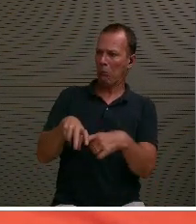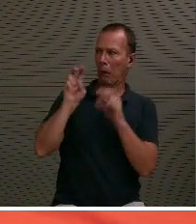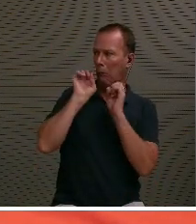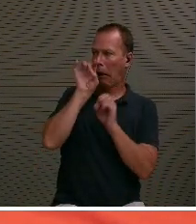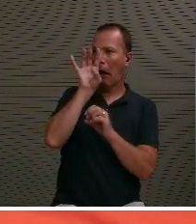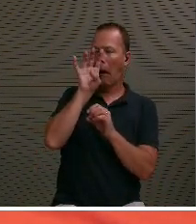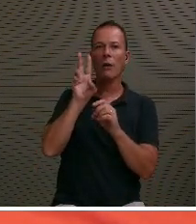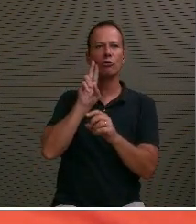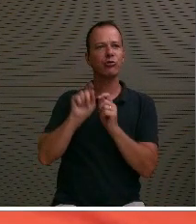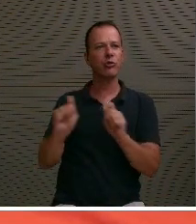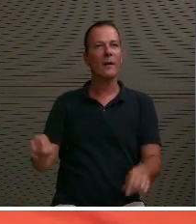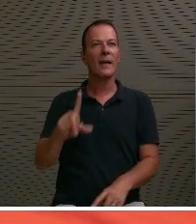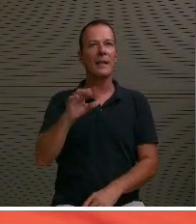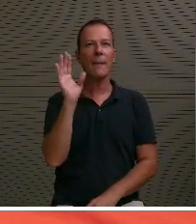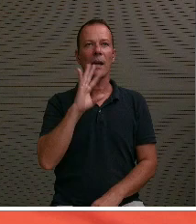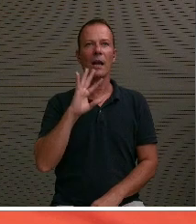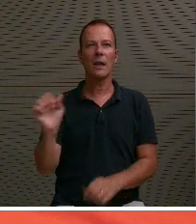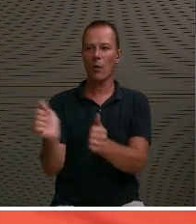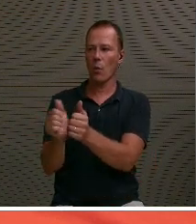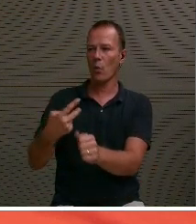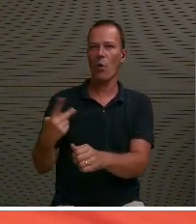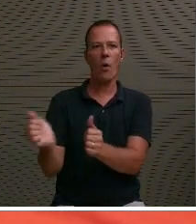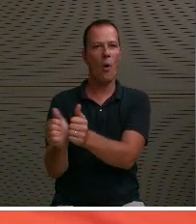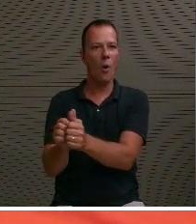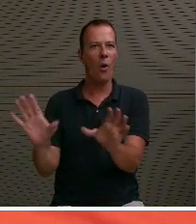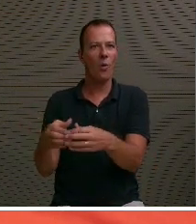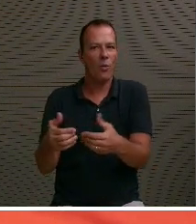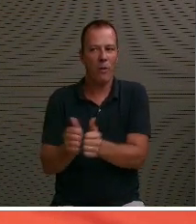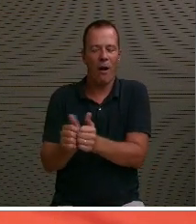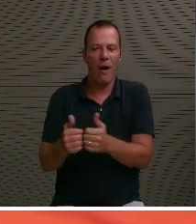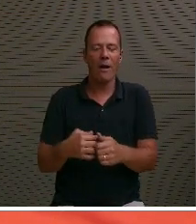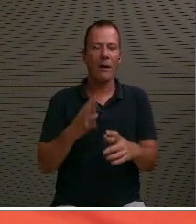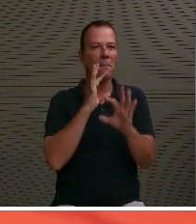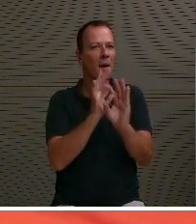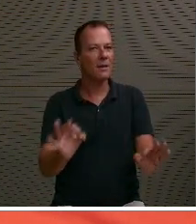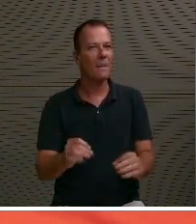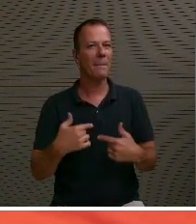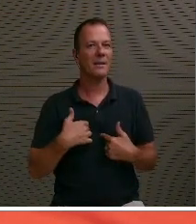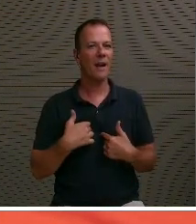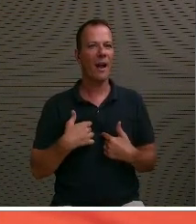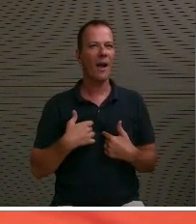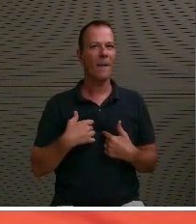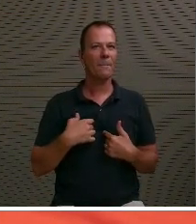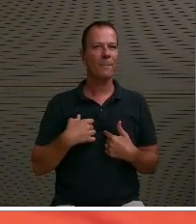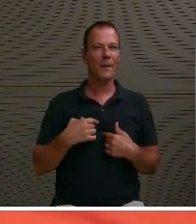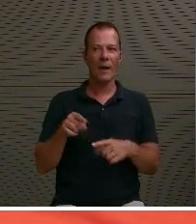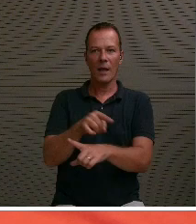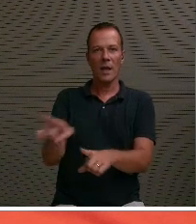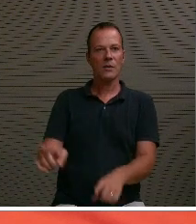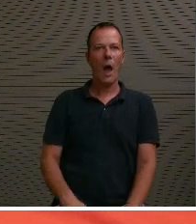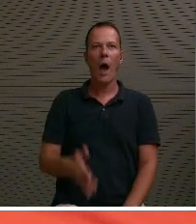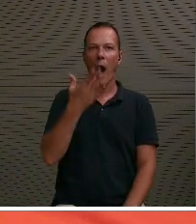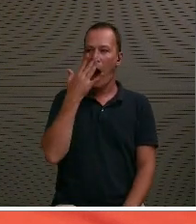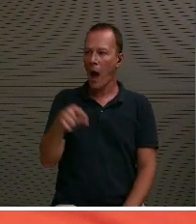stage and watch it. And I got a chance to sing with them, which was amazing. But my goodness me, they are like